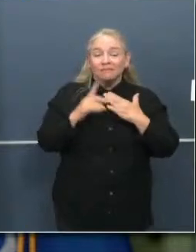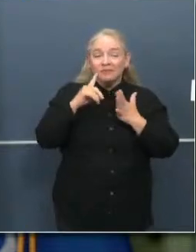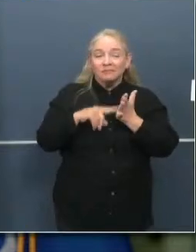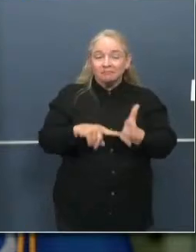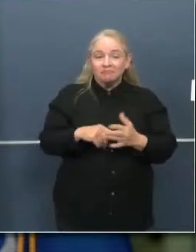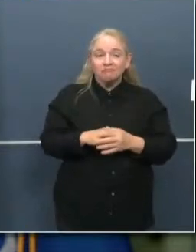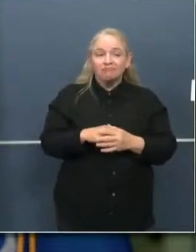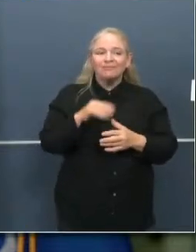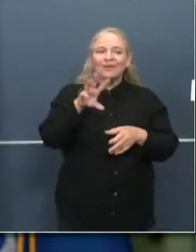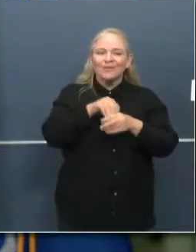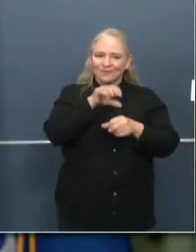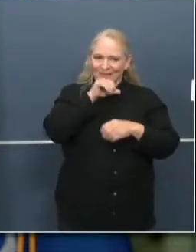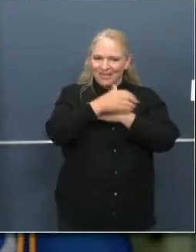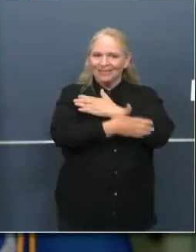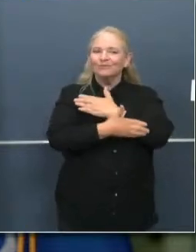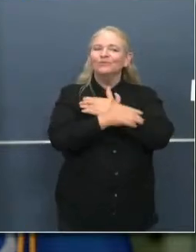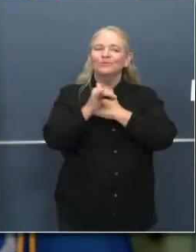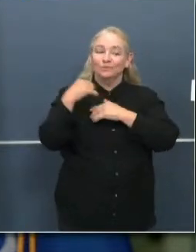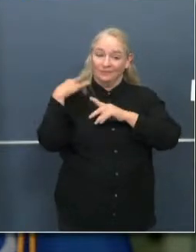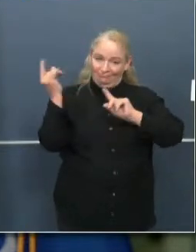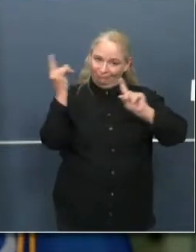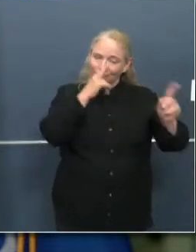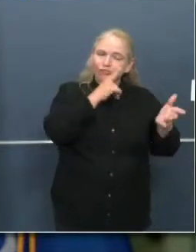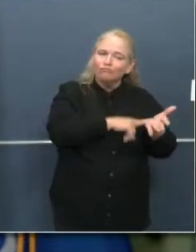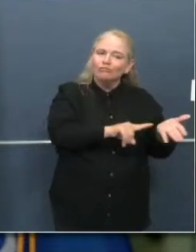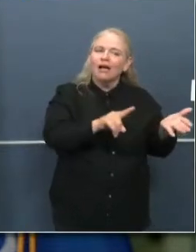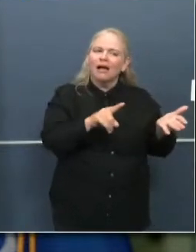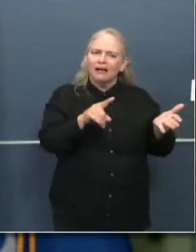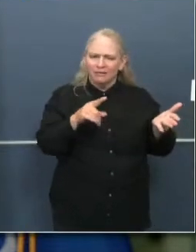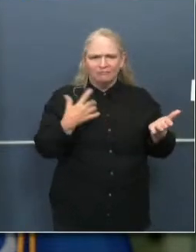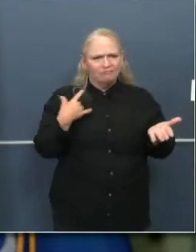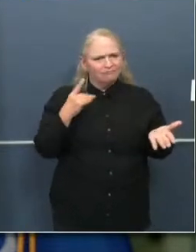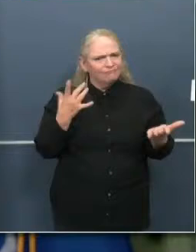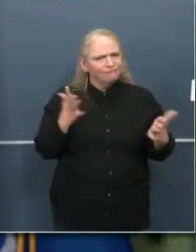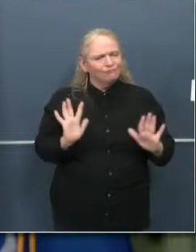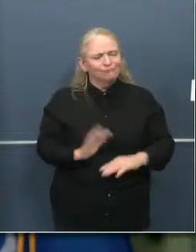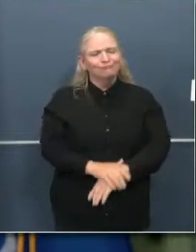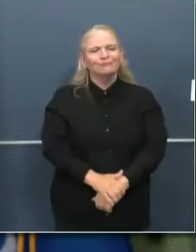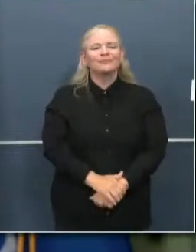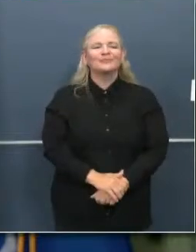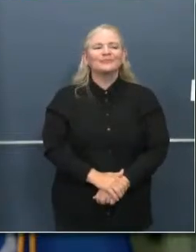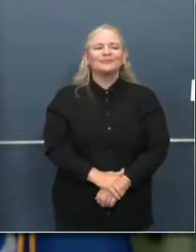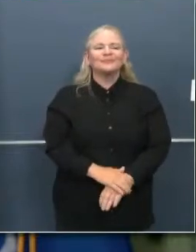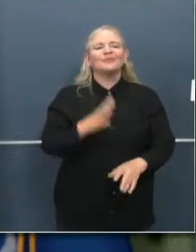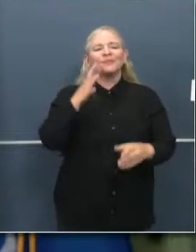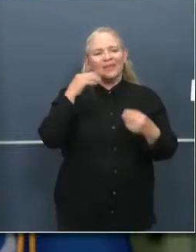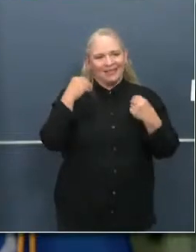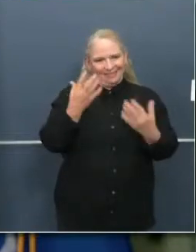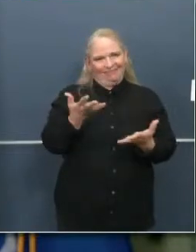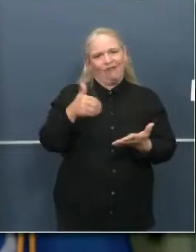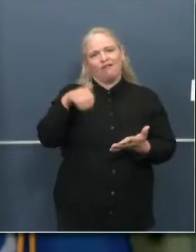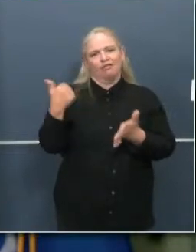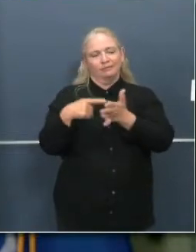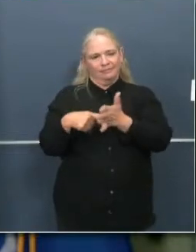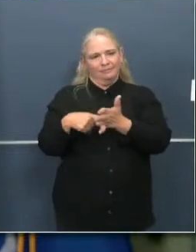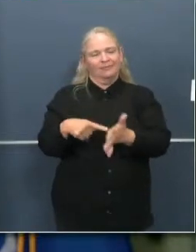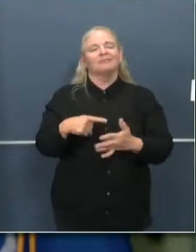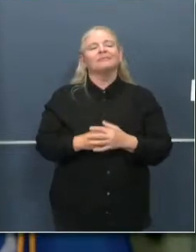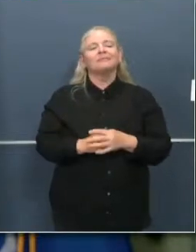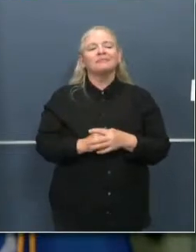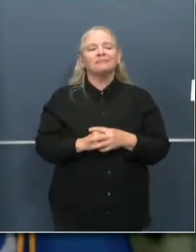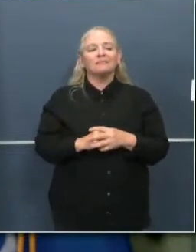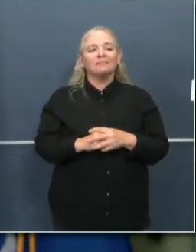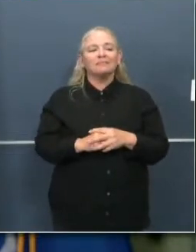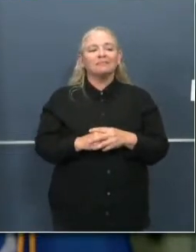to tune in last week on Thursday, that we've also criteriaed and conditioned money in this